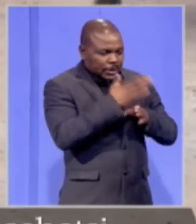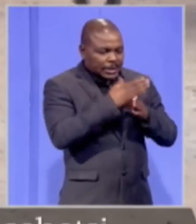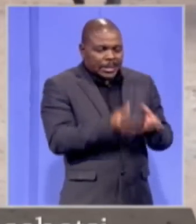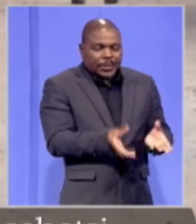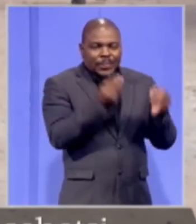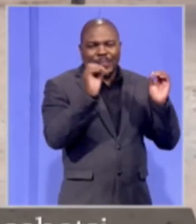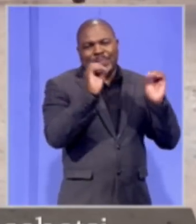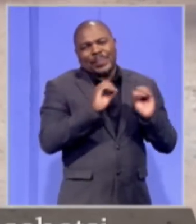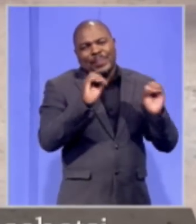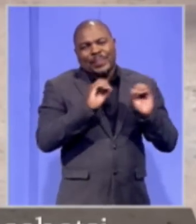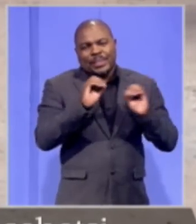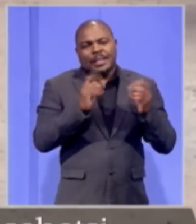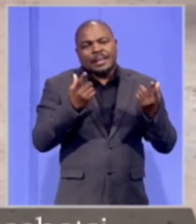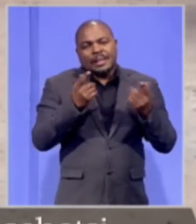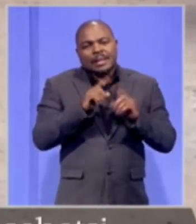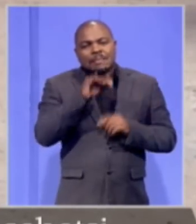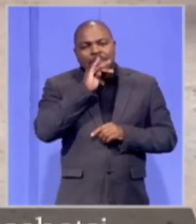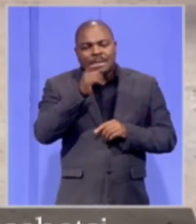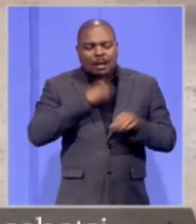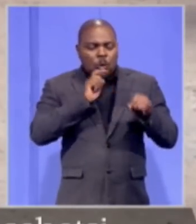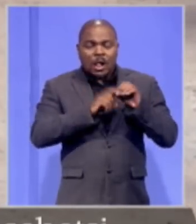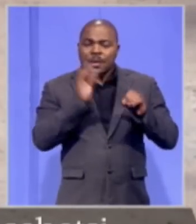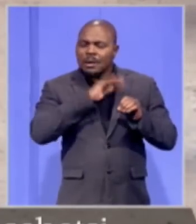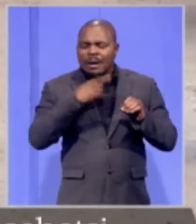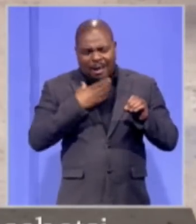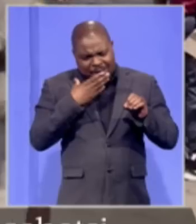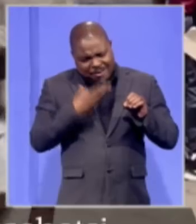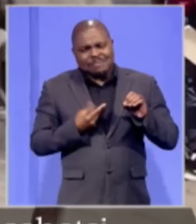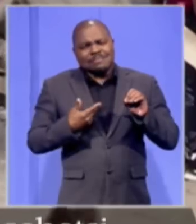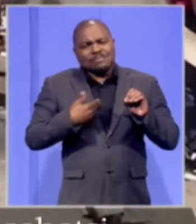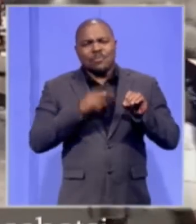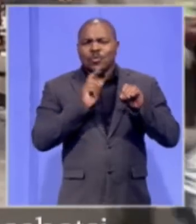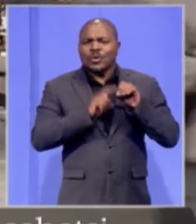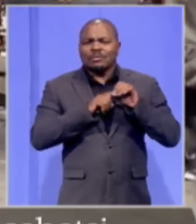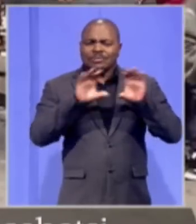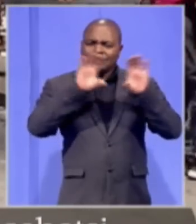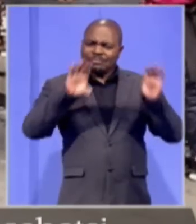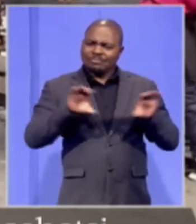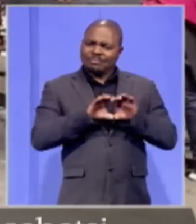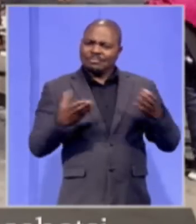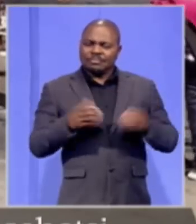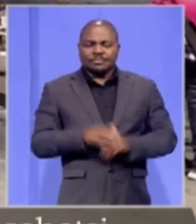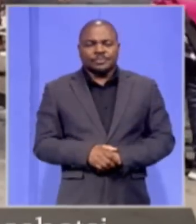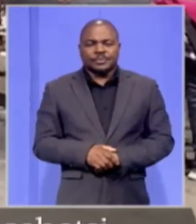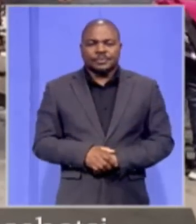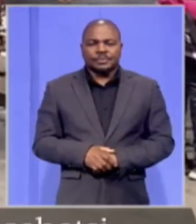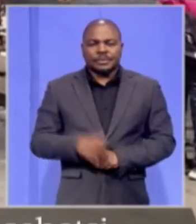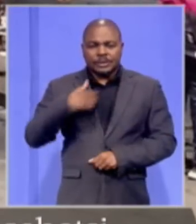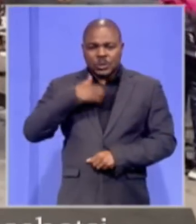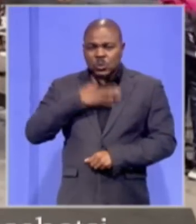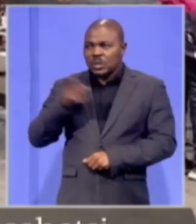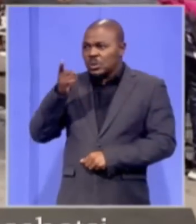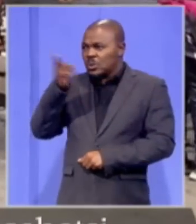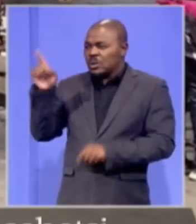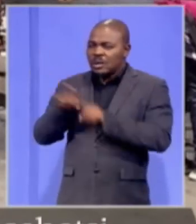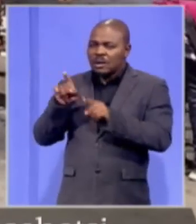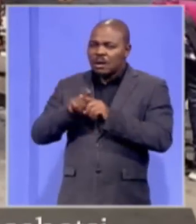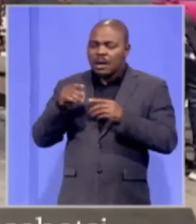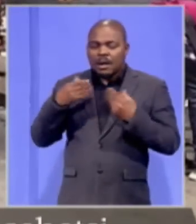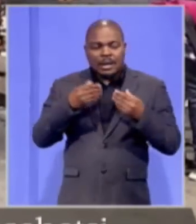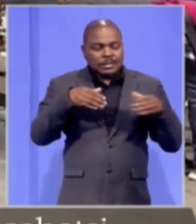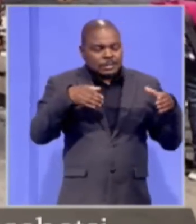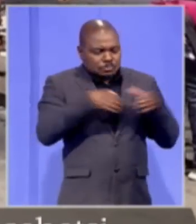kry next mara it's not like I can qualification di teng. I would like gore I feel like small